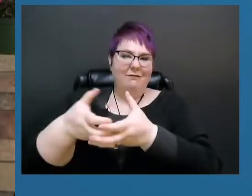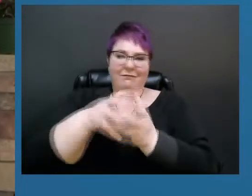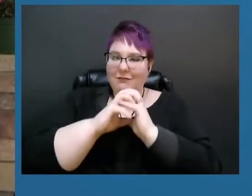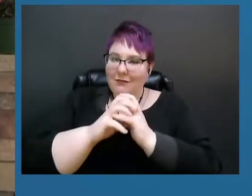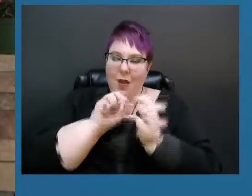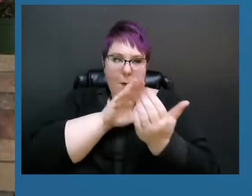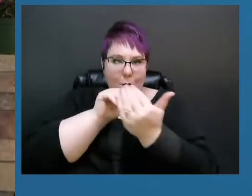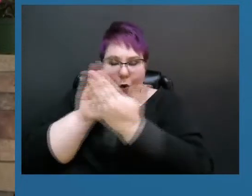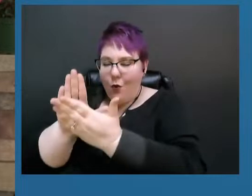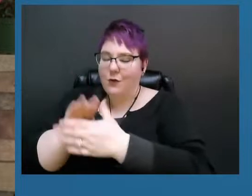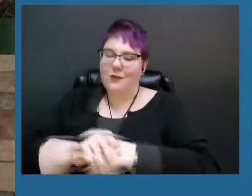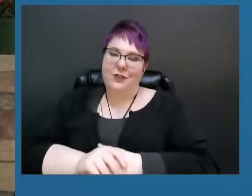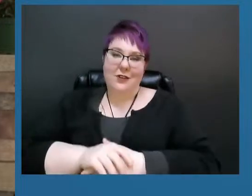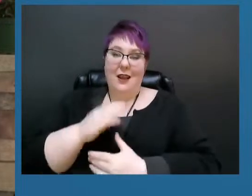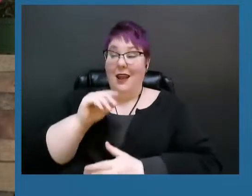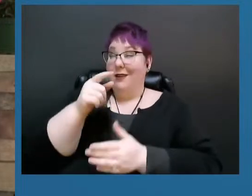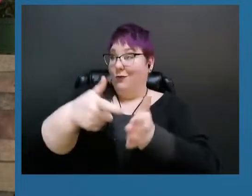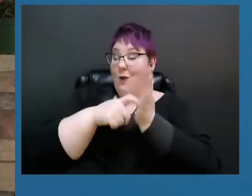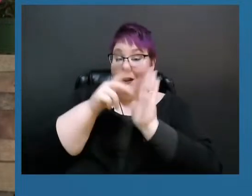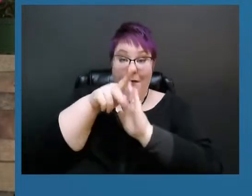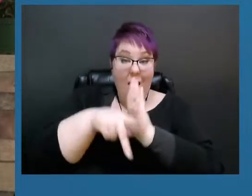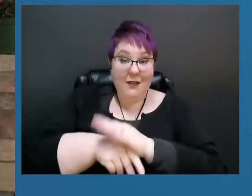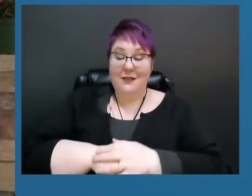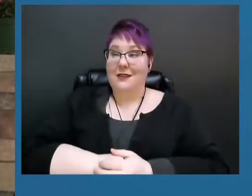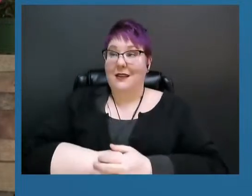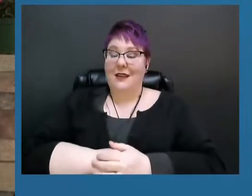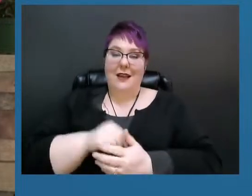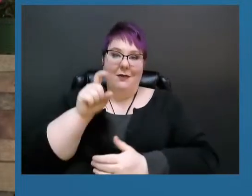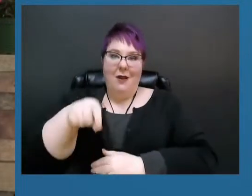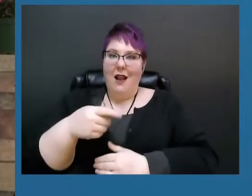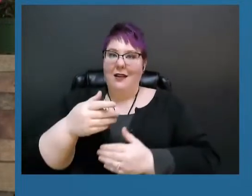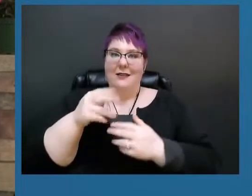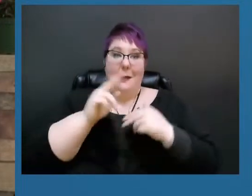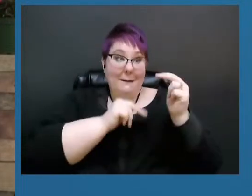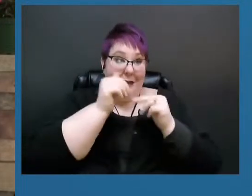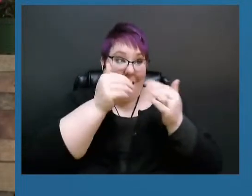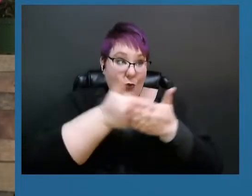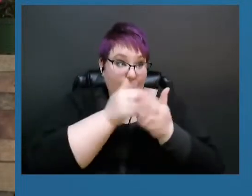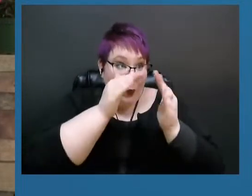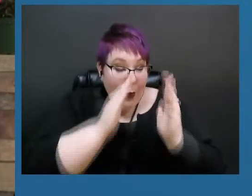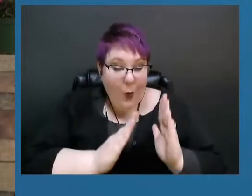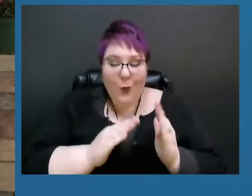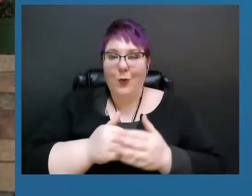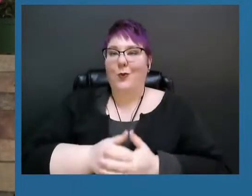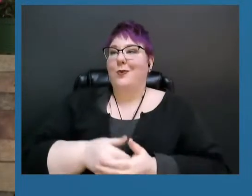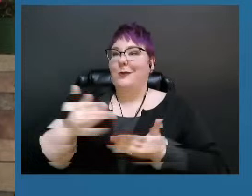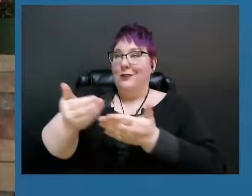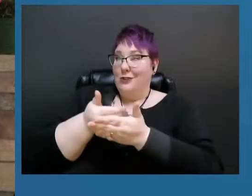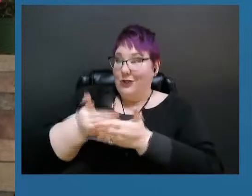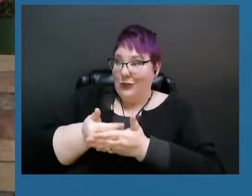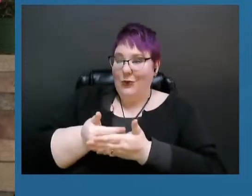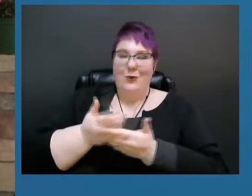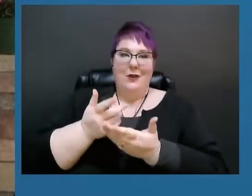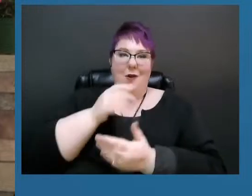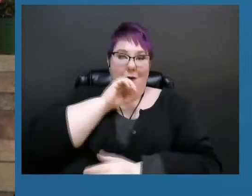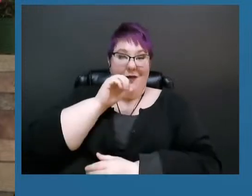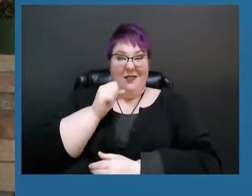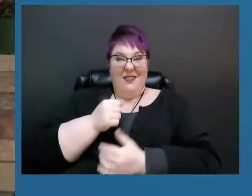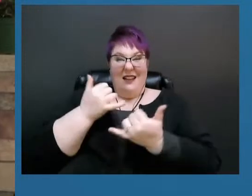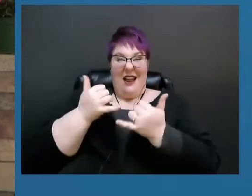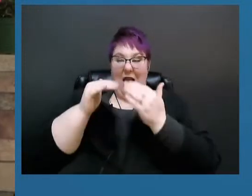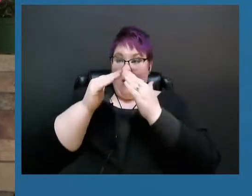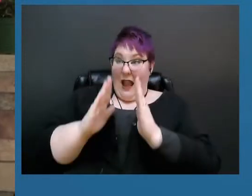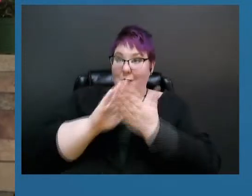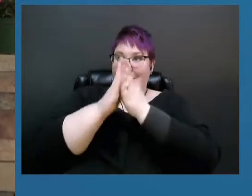ones that are being spoken of today. It requires supply-side interventions like building new homes and trying to turn over existing housing stock to quality